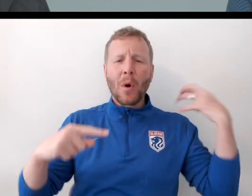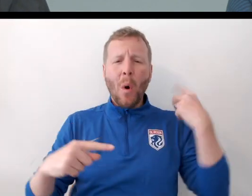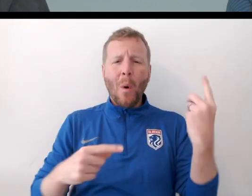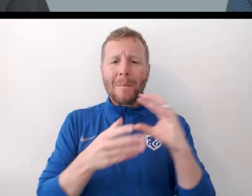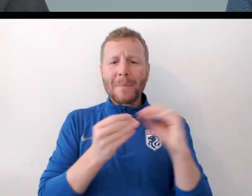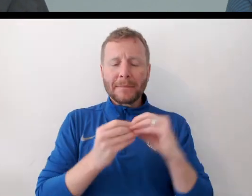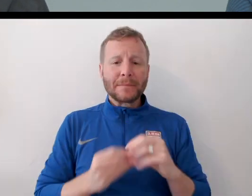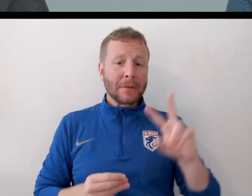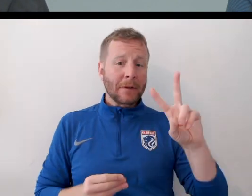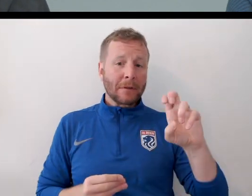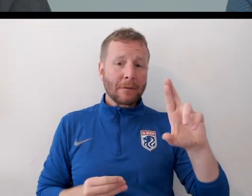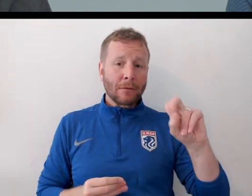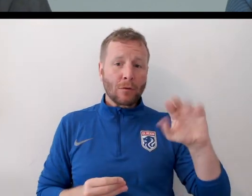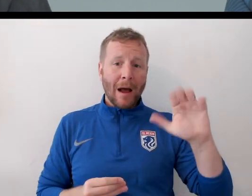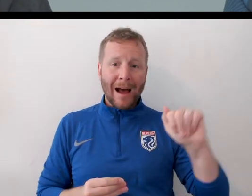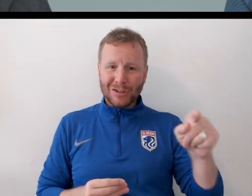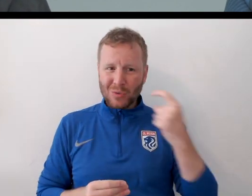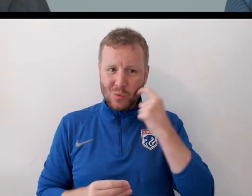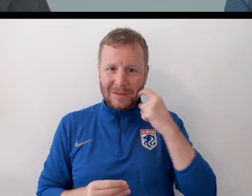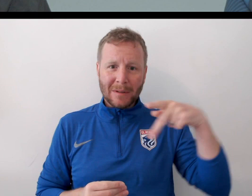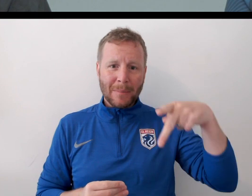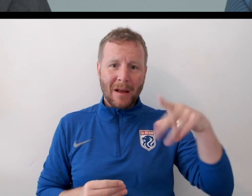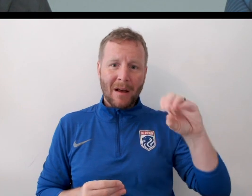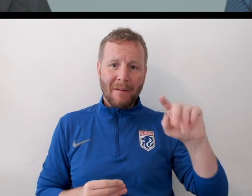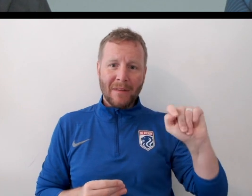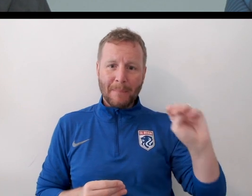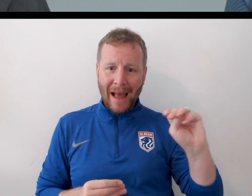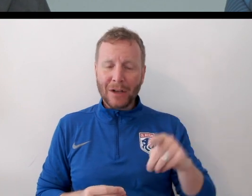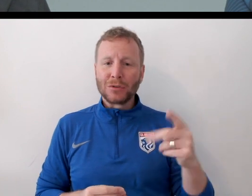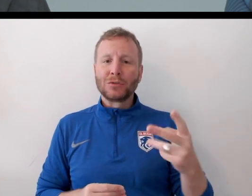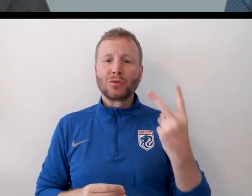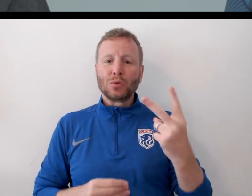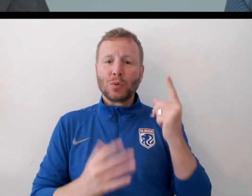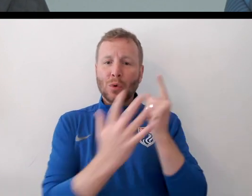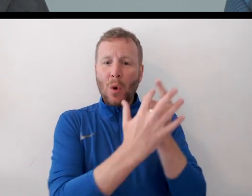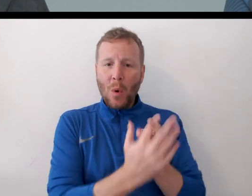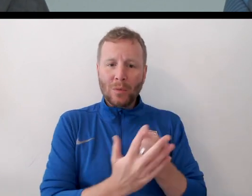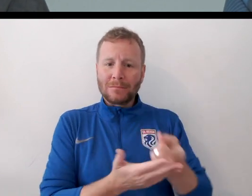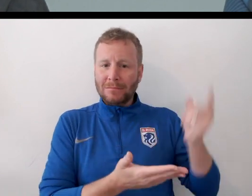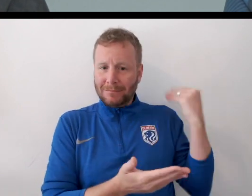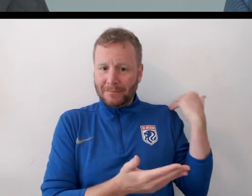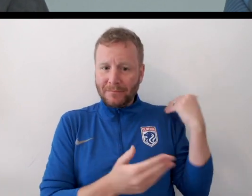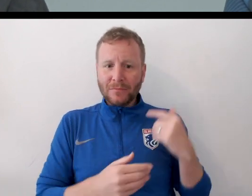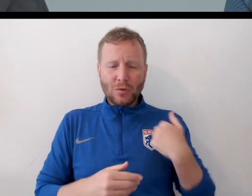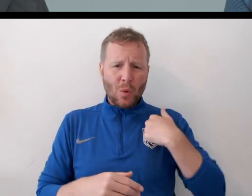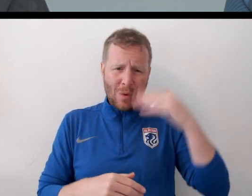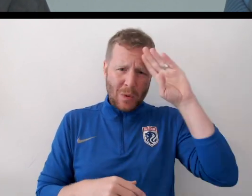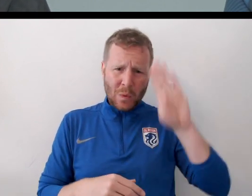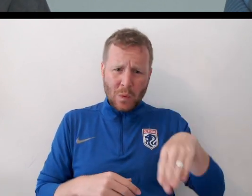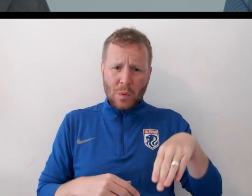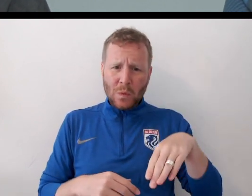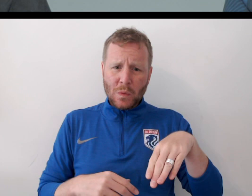Like, Veronica obviously just got player of the match, scored 2 goals a few games ago. So we have confidence in anyone who's called